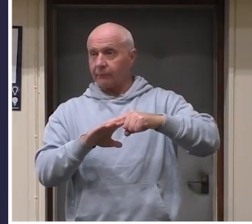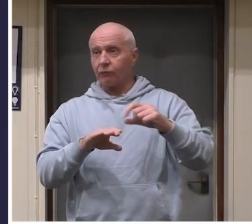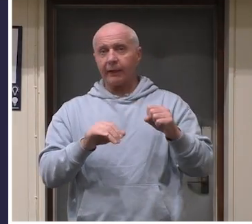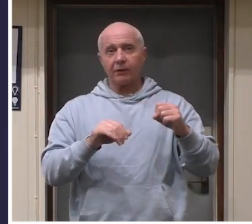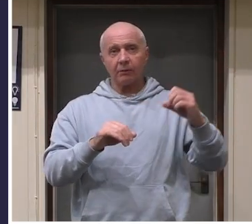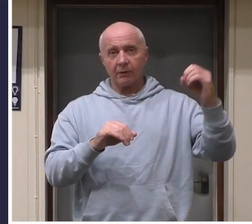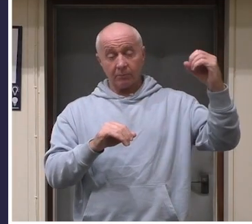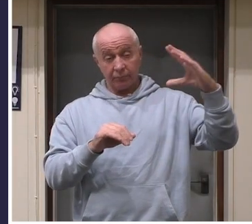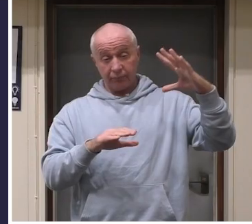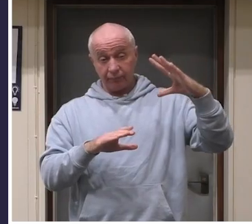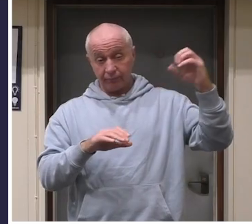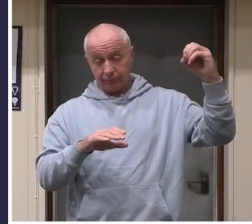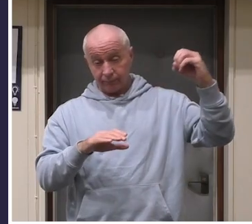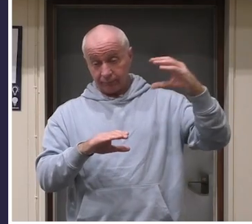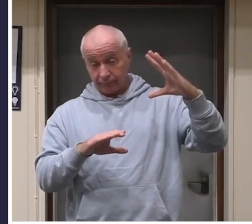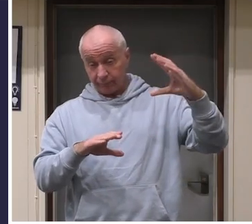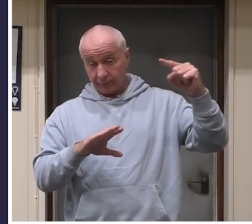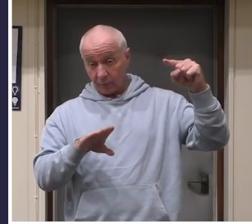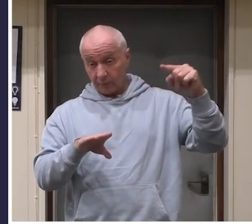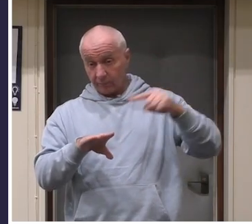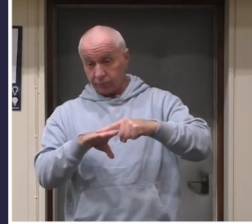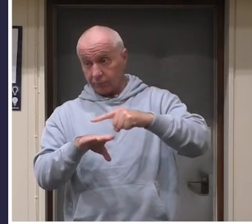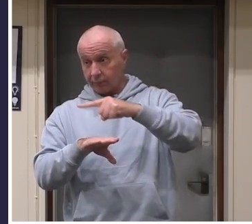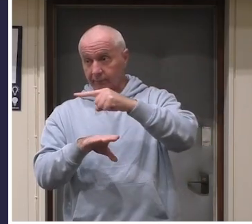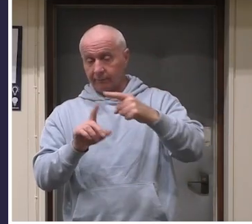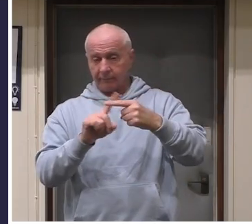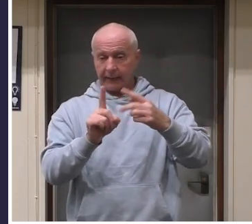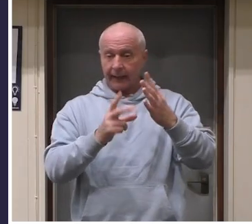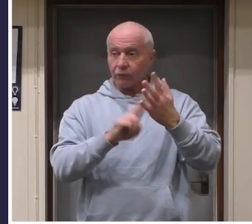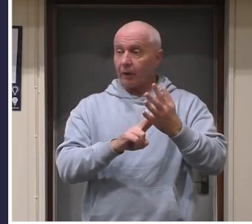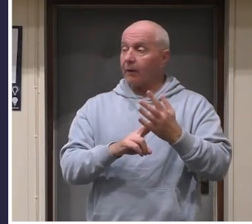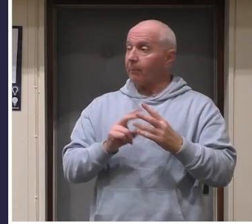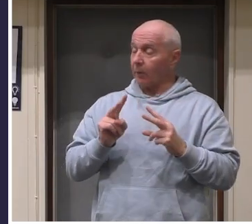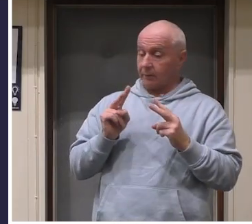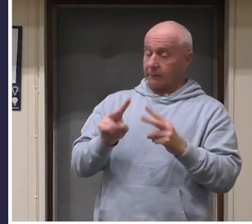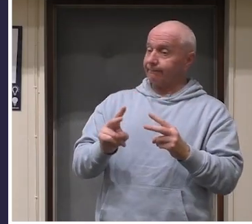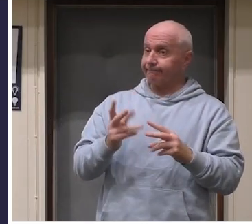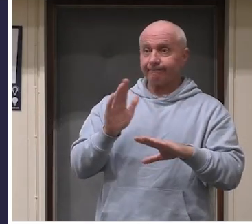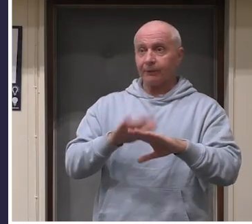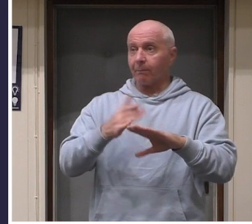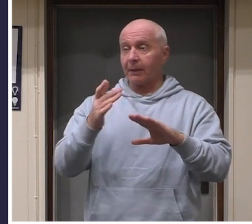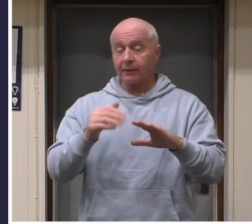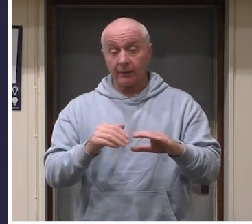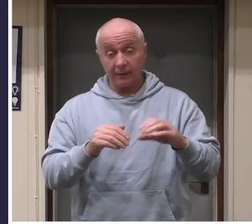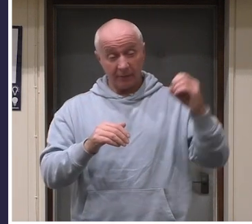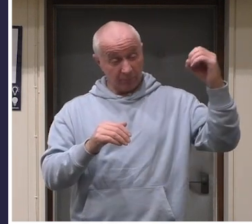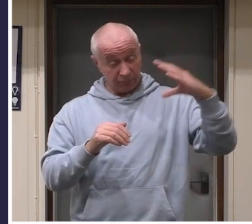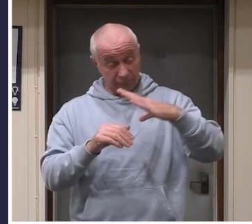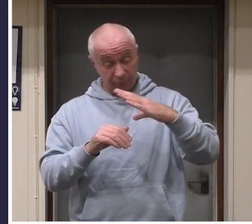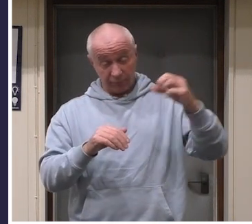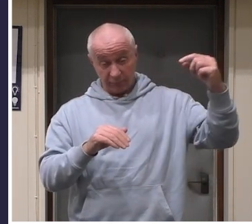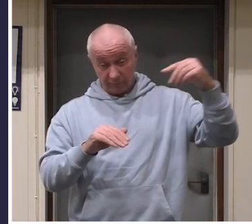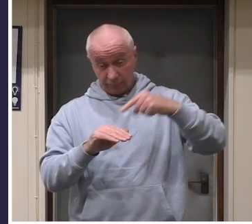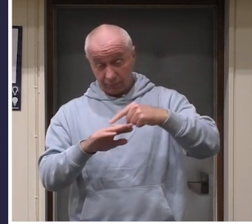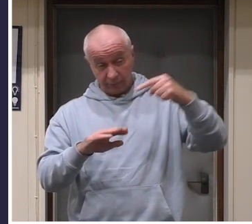the intensity of the beam of light until he saw electrons come out. But what he observed was that no matter how intense the beam was that he